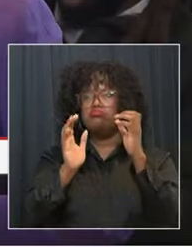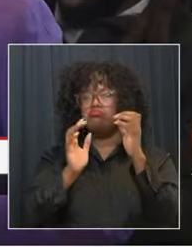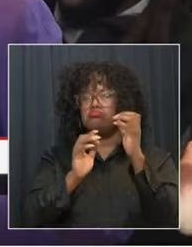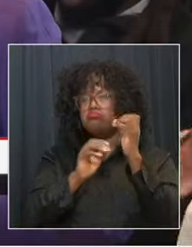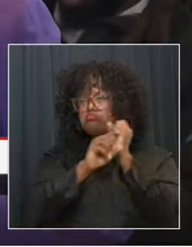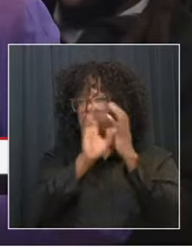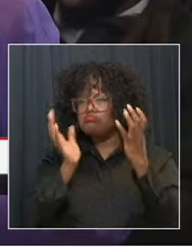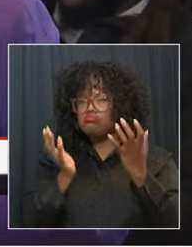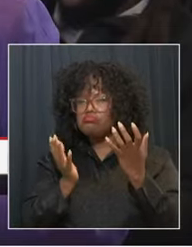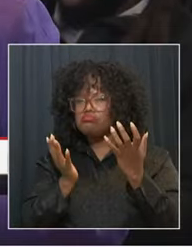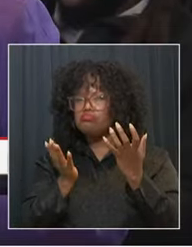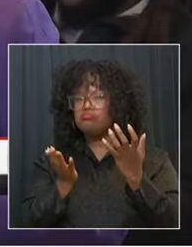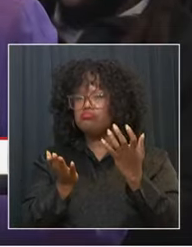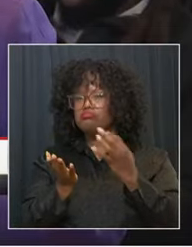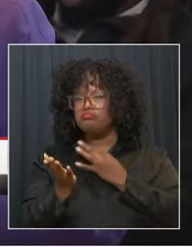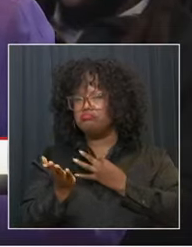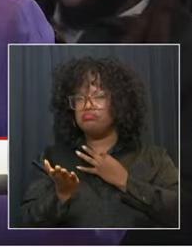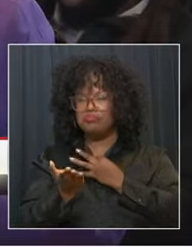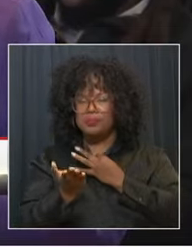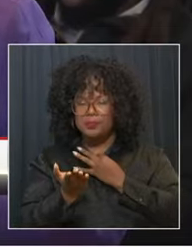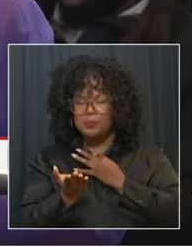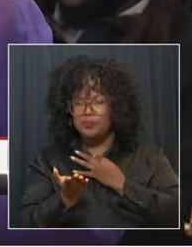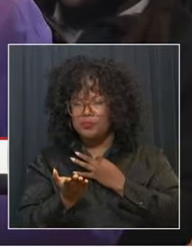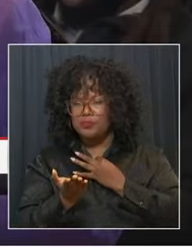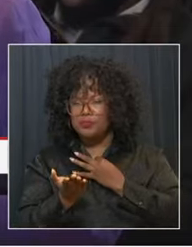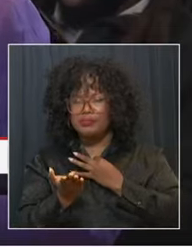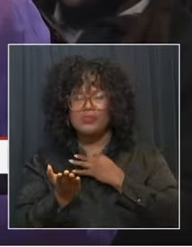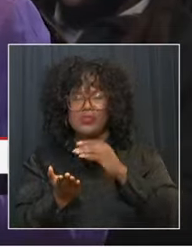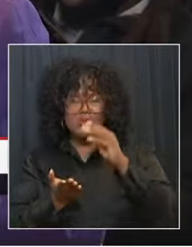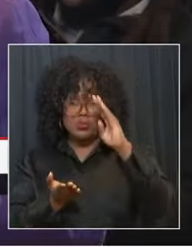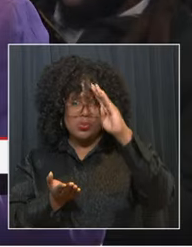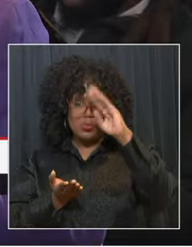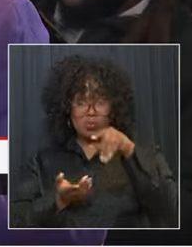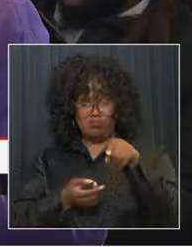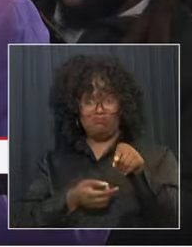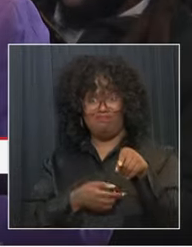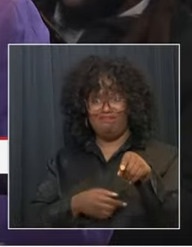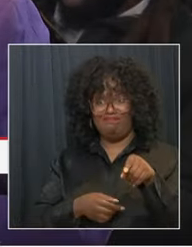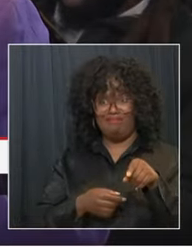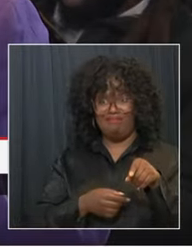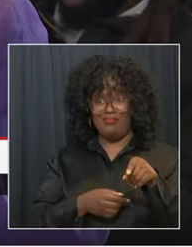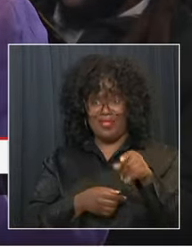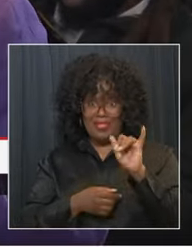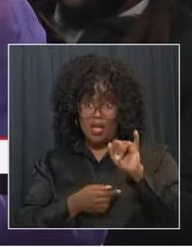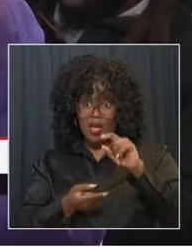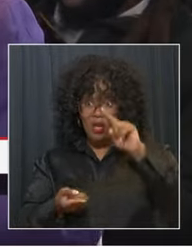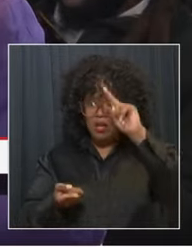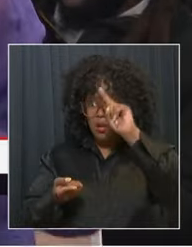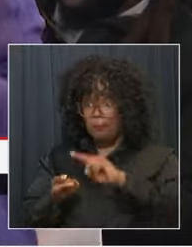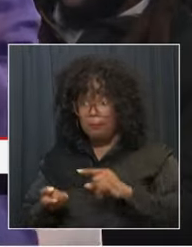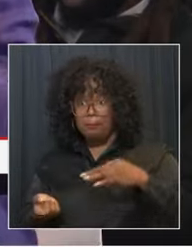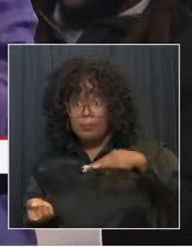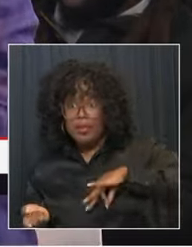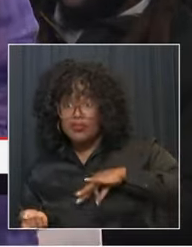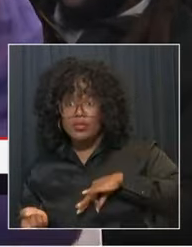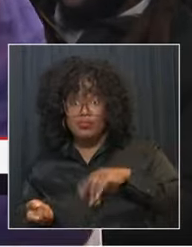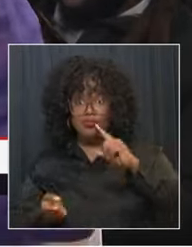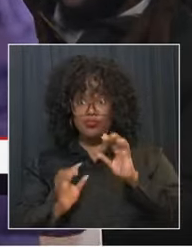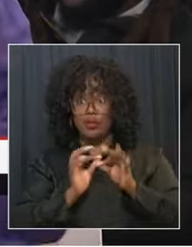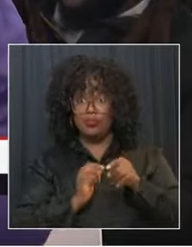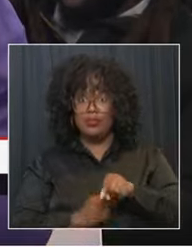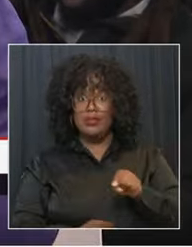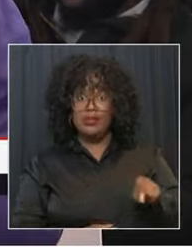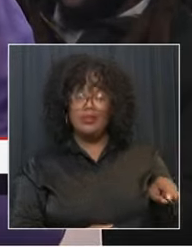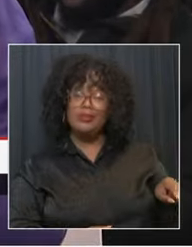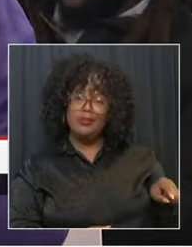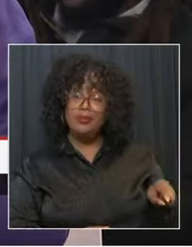there's an adjust the temporary reduction in benefits for households who don't meet requirements for 4 consecutive weeks without good